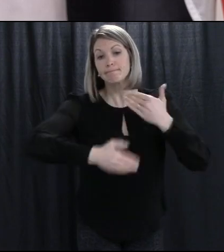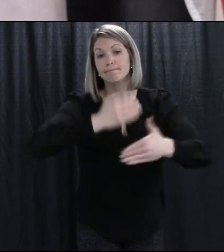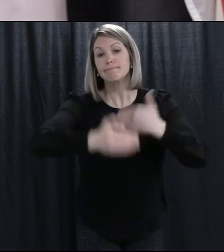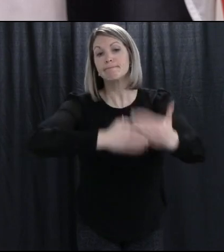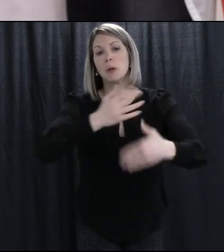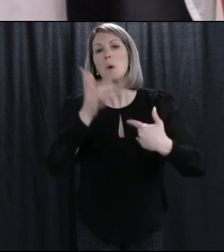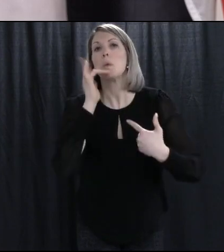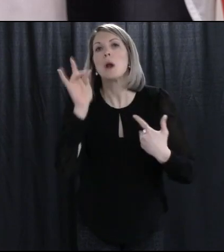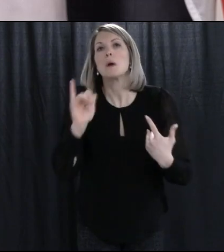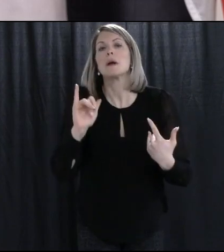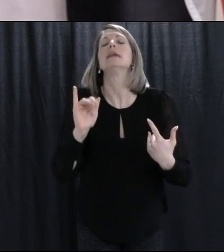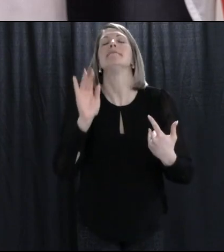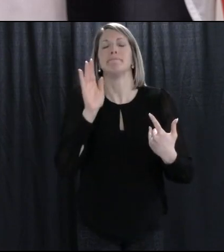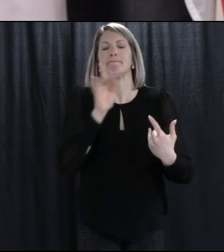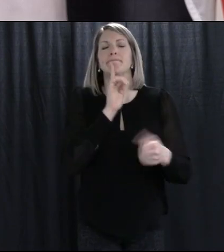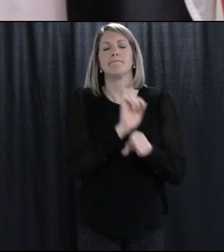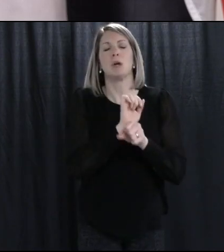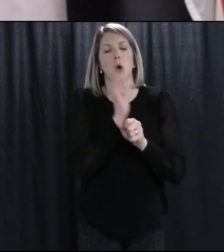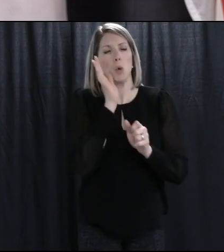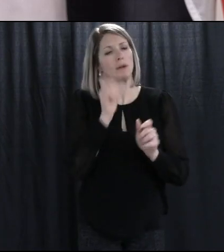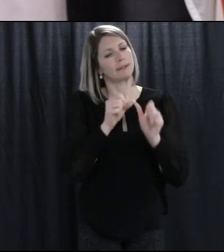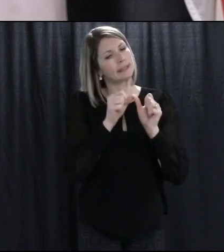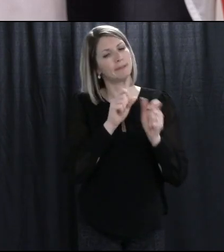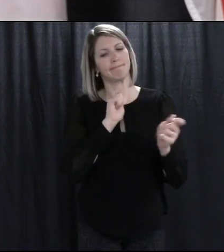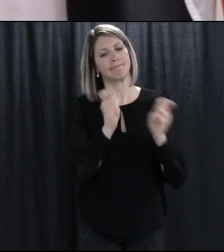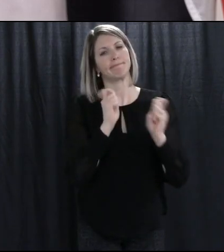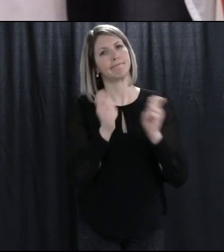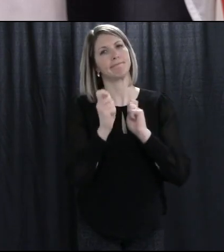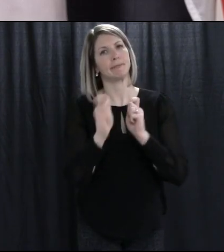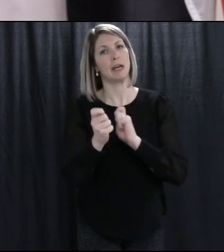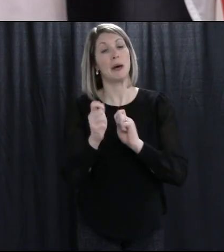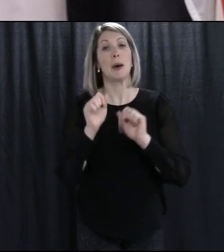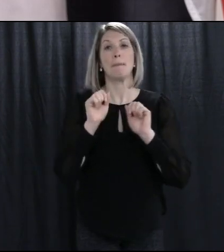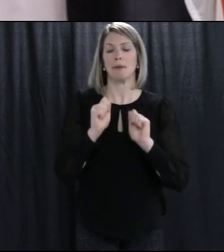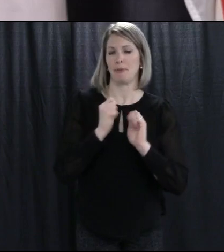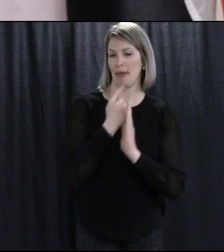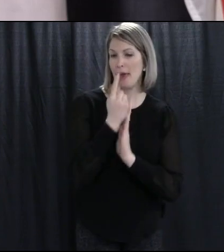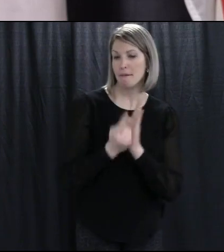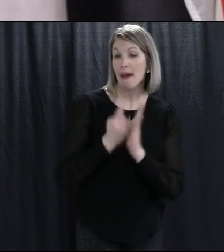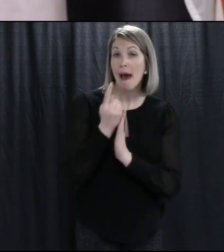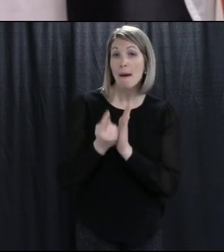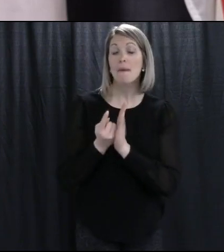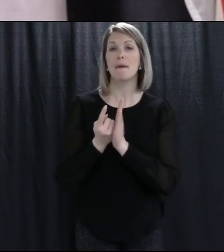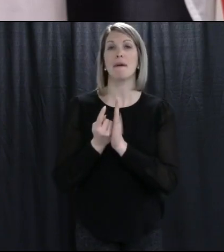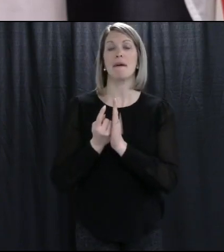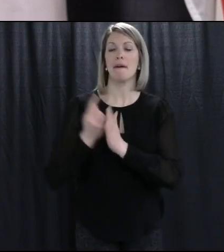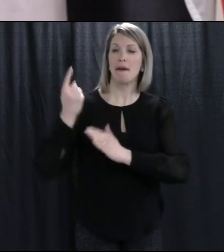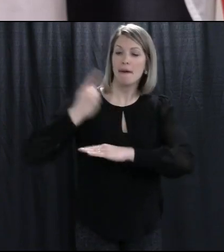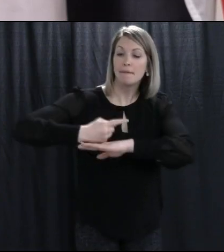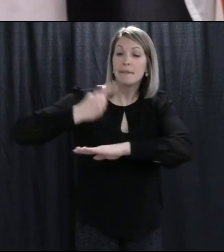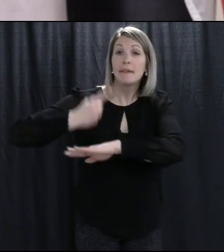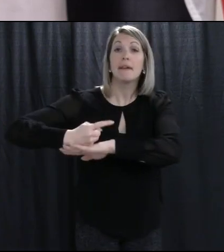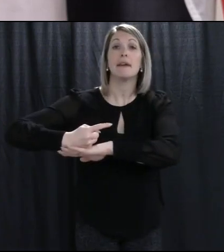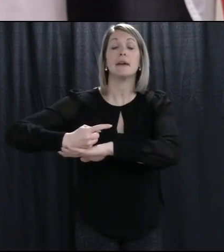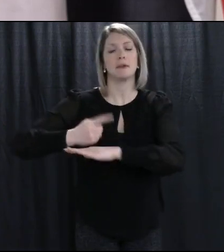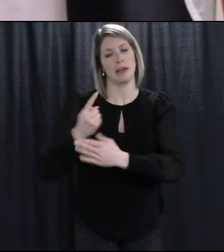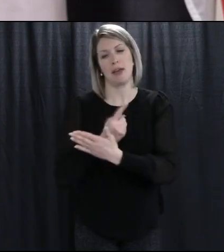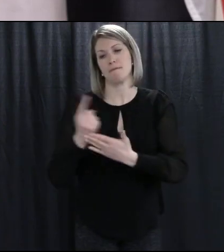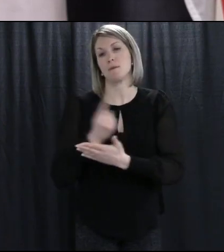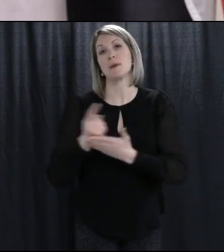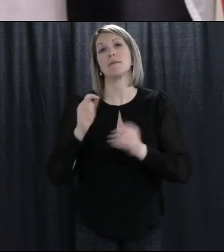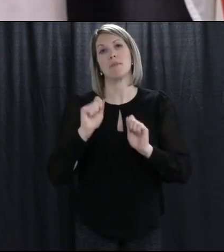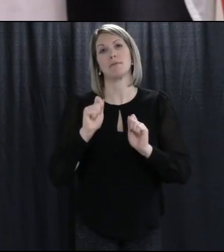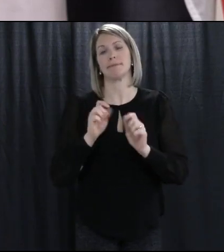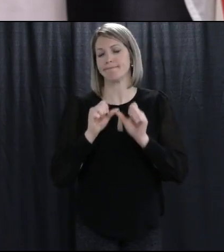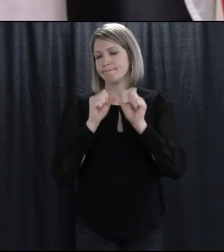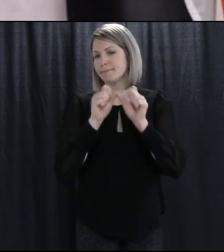put protocols in place, whether it's on an hourly, daily, or sometimes on a weekly basis. We know